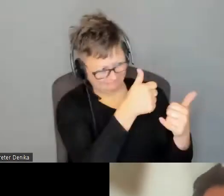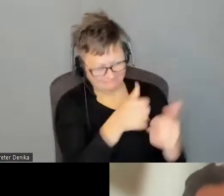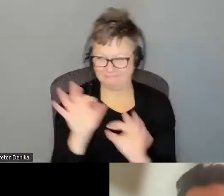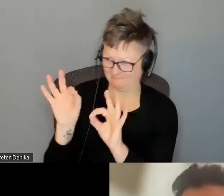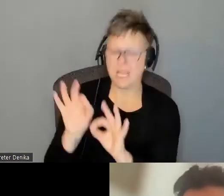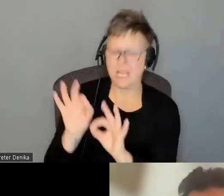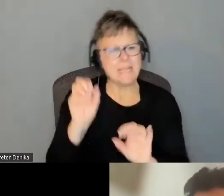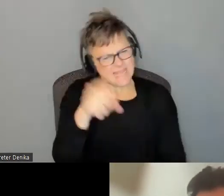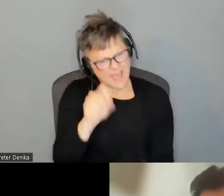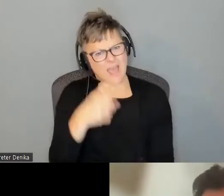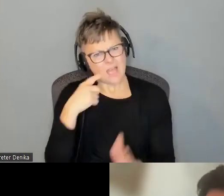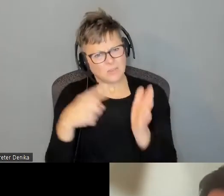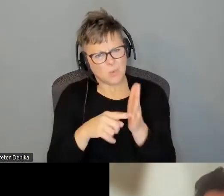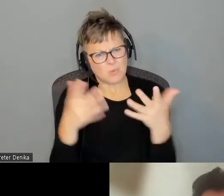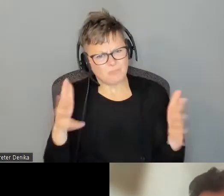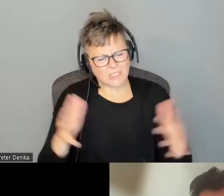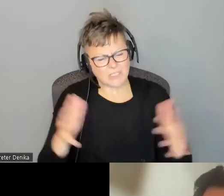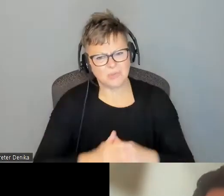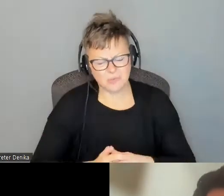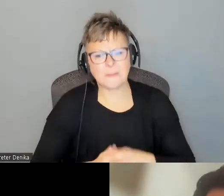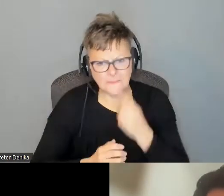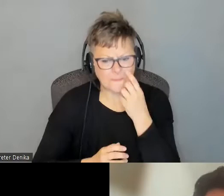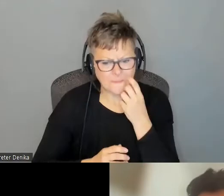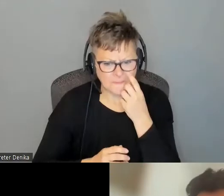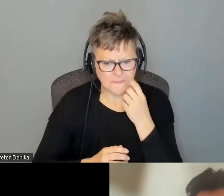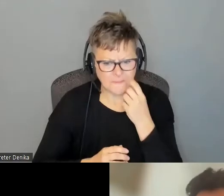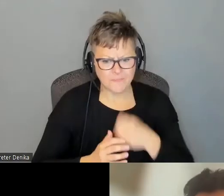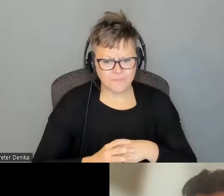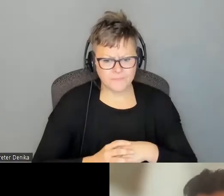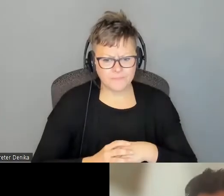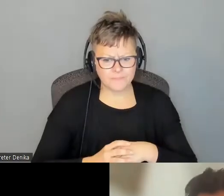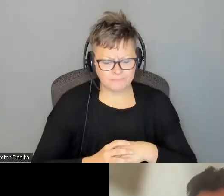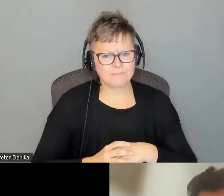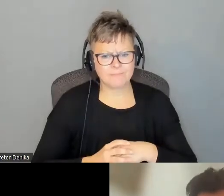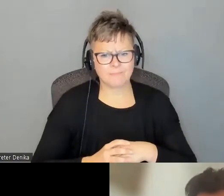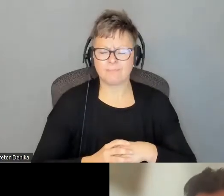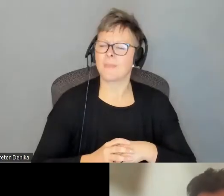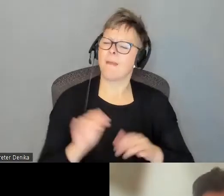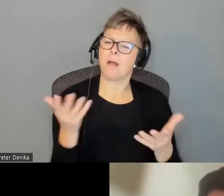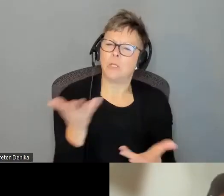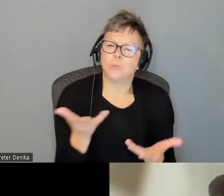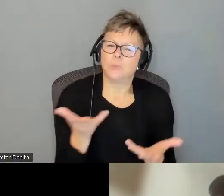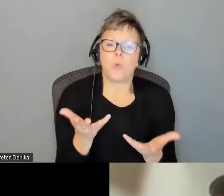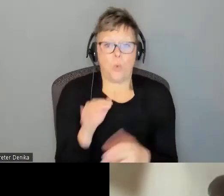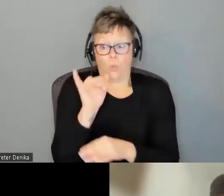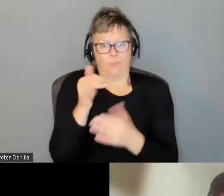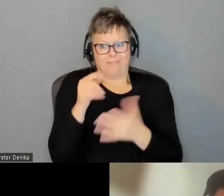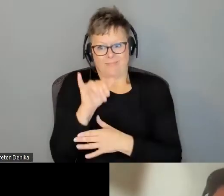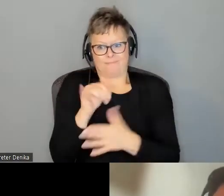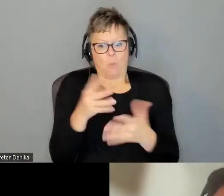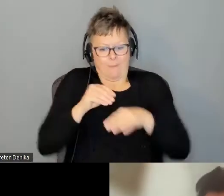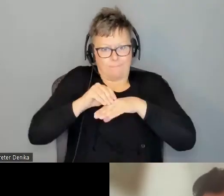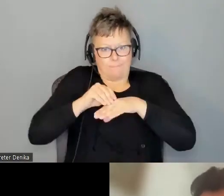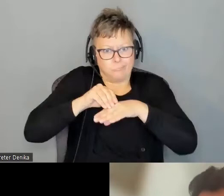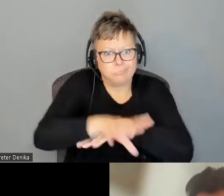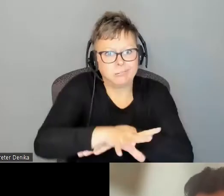we're noticing that the number of things that are driving that sort of move into a more conscious wrestling with